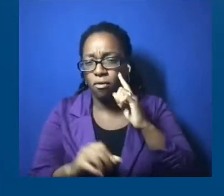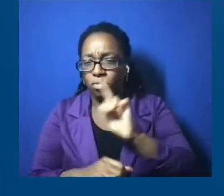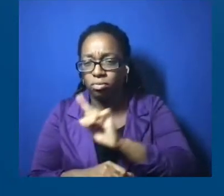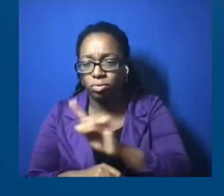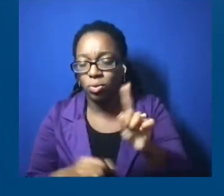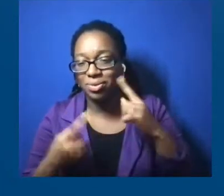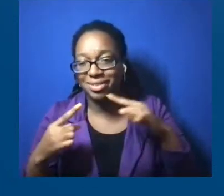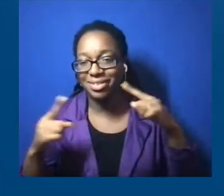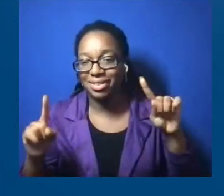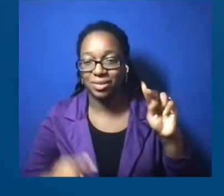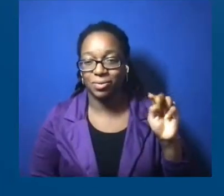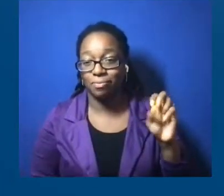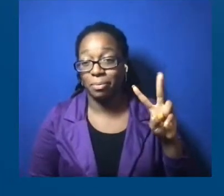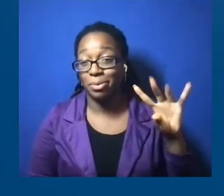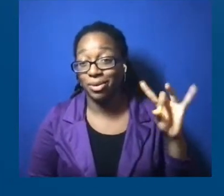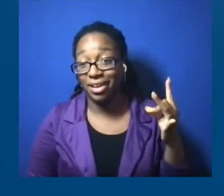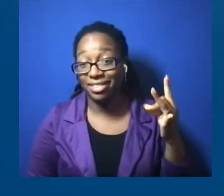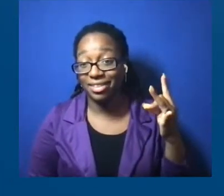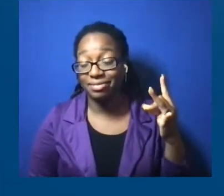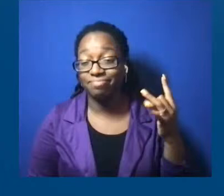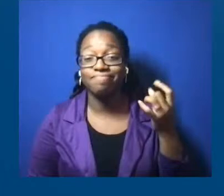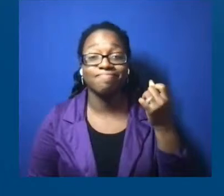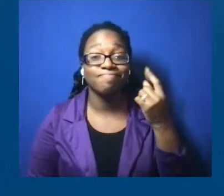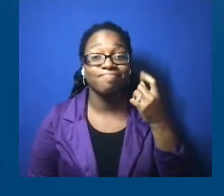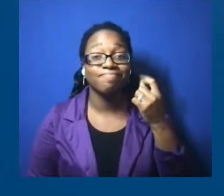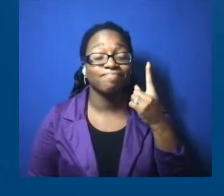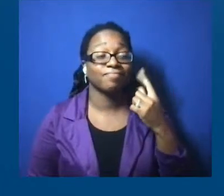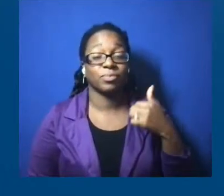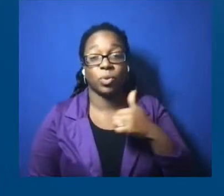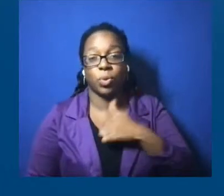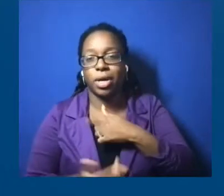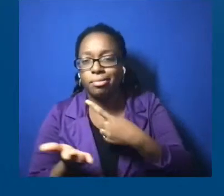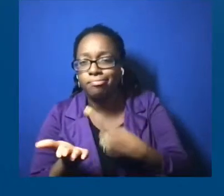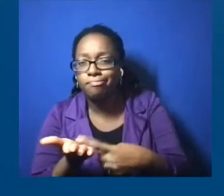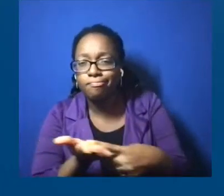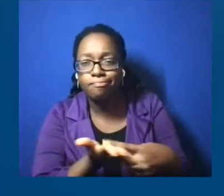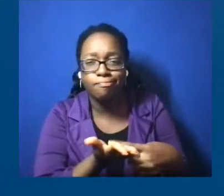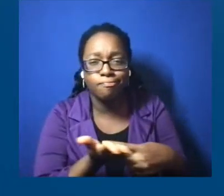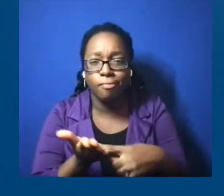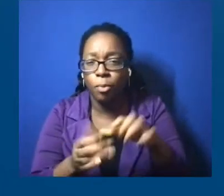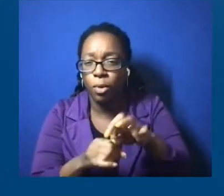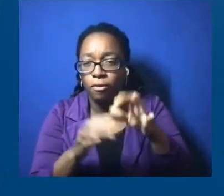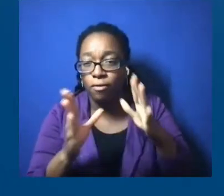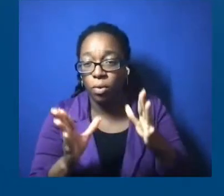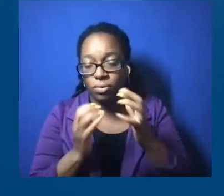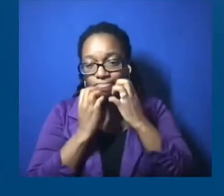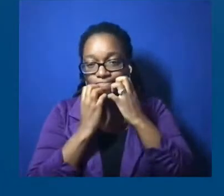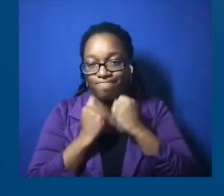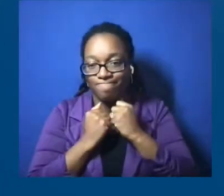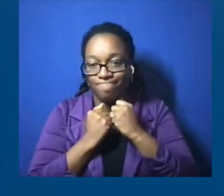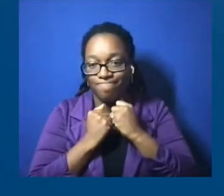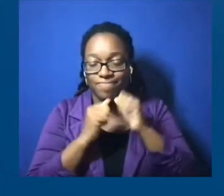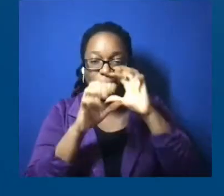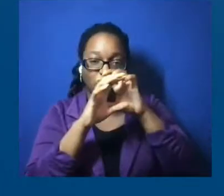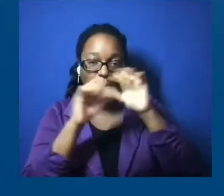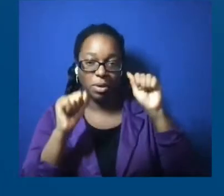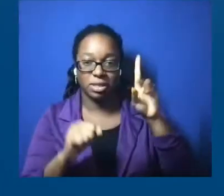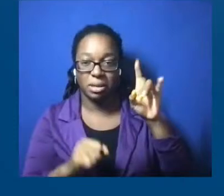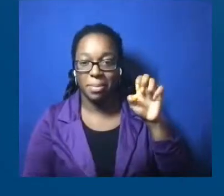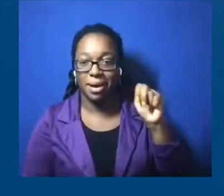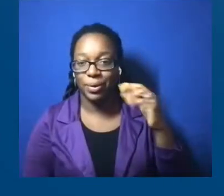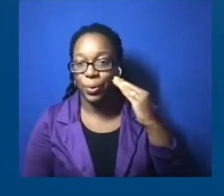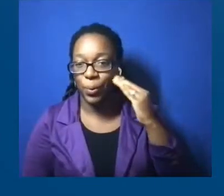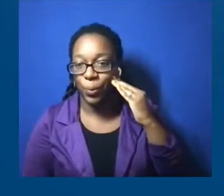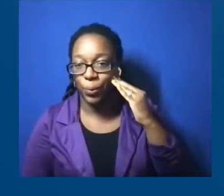8th. Every conversation with voters matters. And President Biden knows this. Thanks to